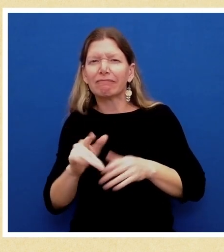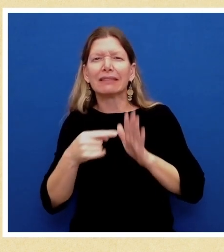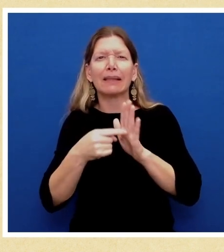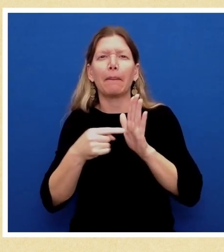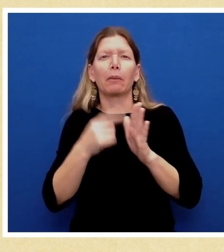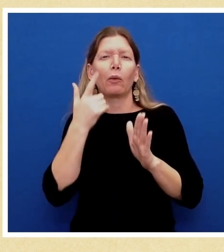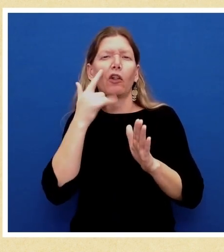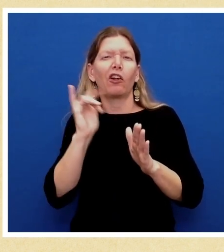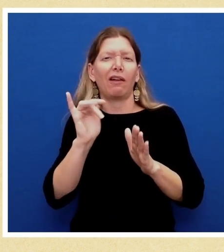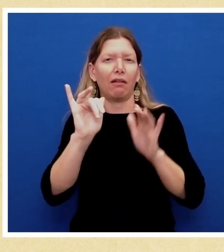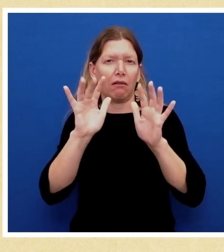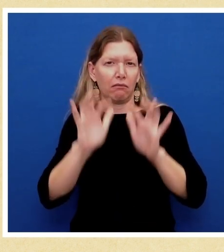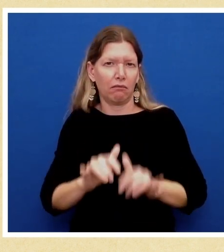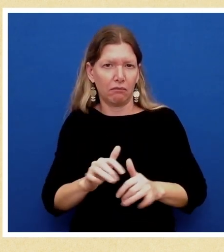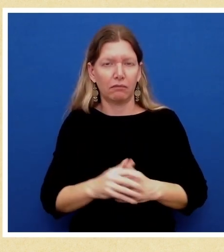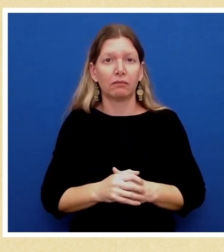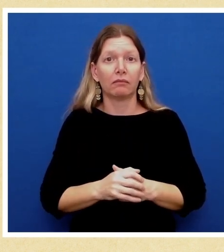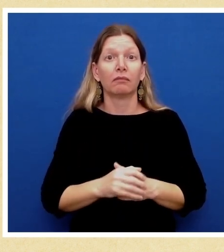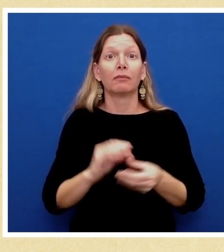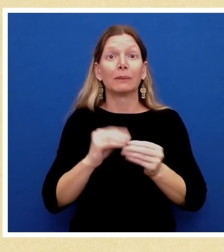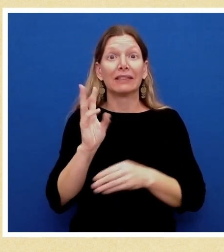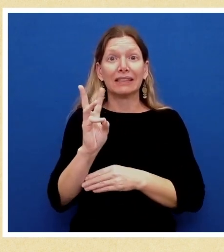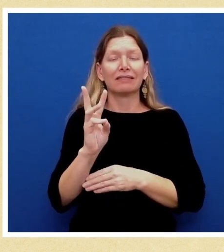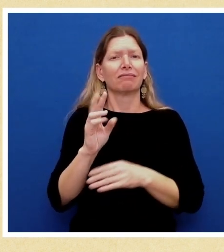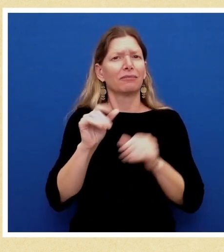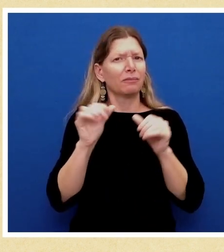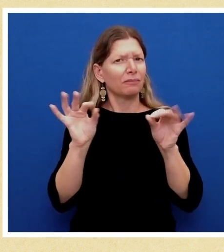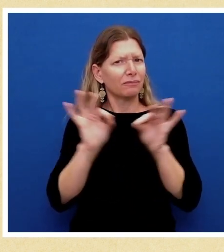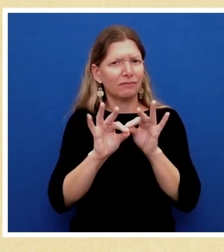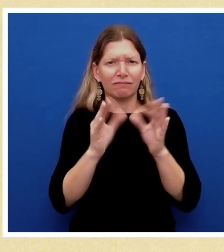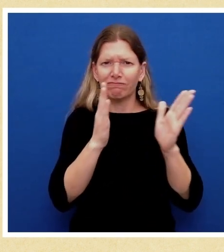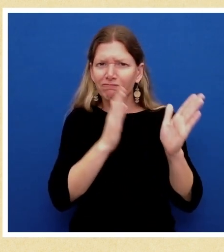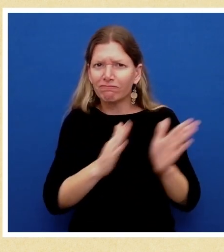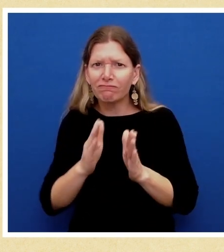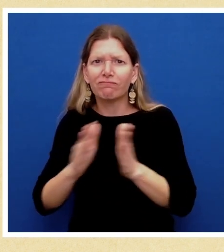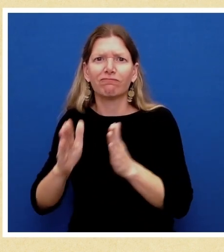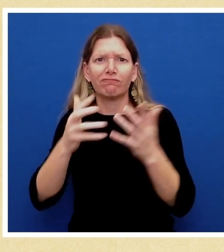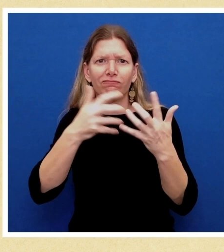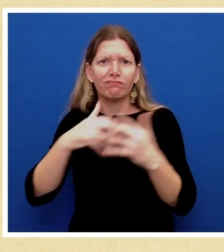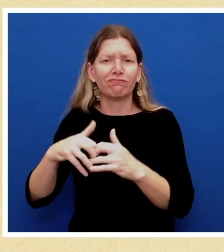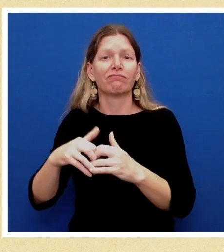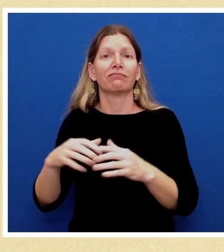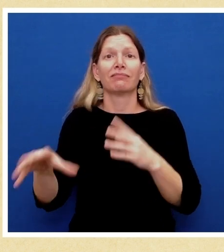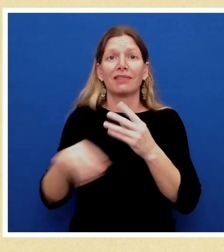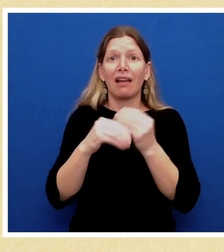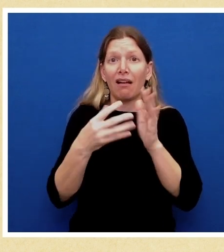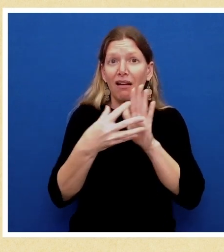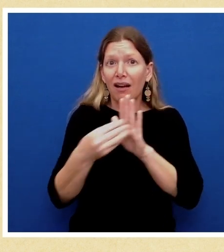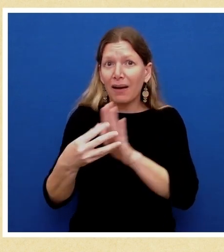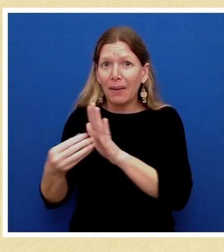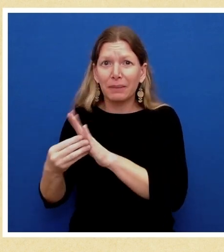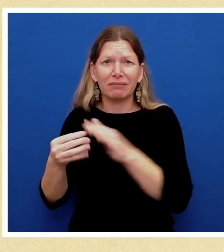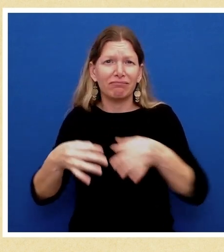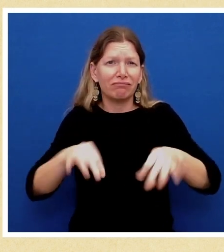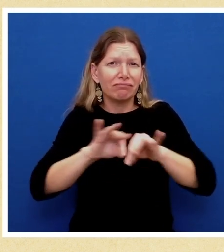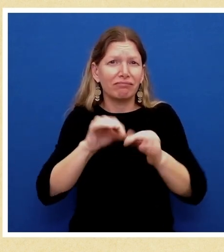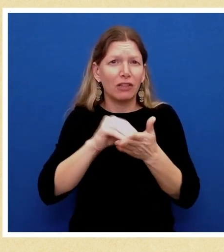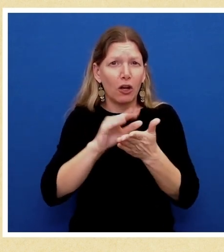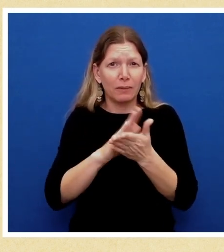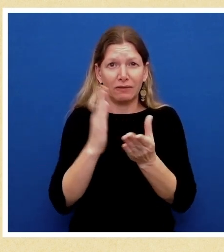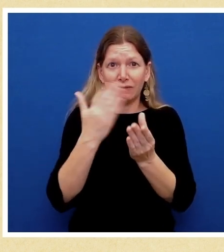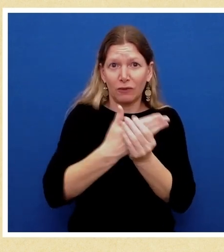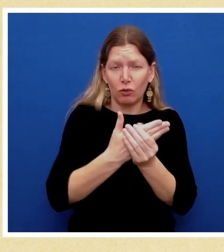video's description. 6. Stay organized. Add copies of the following